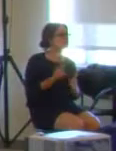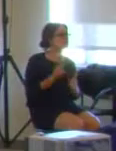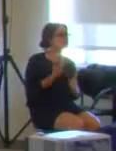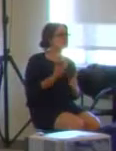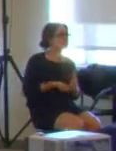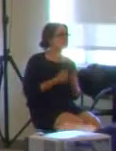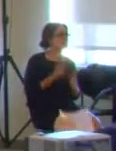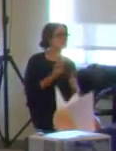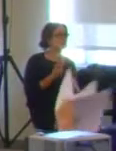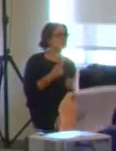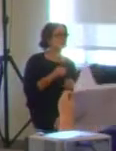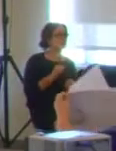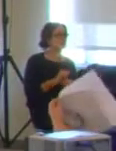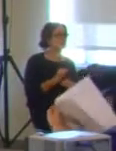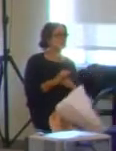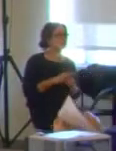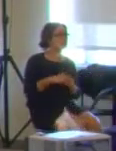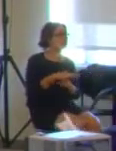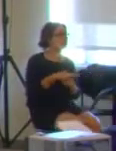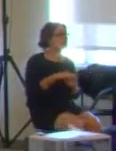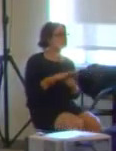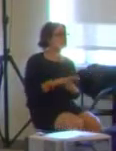Workplace stressors and disability.